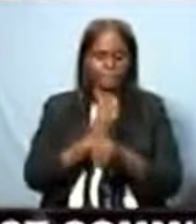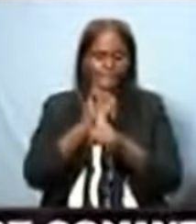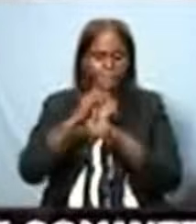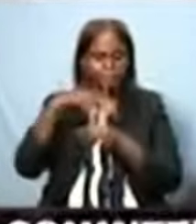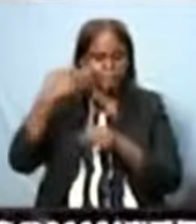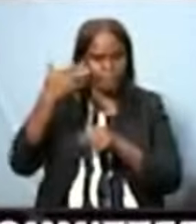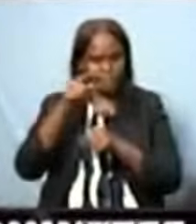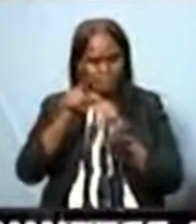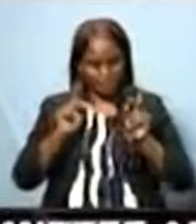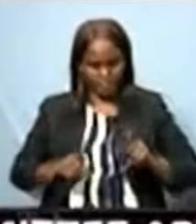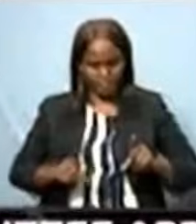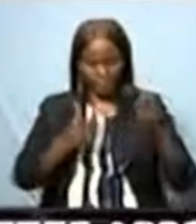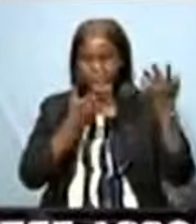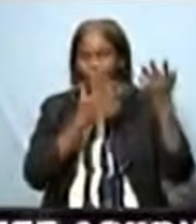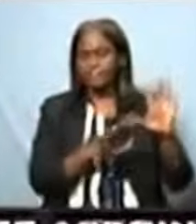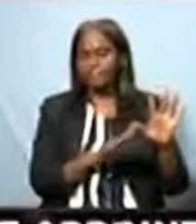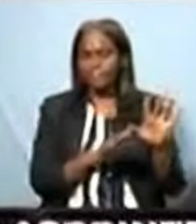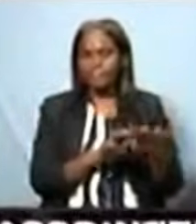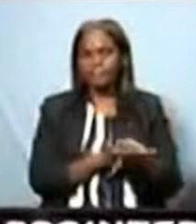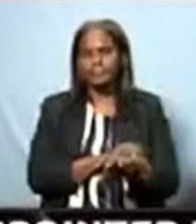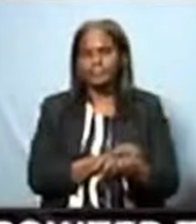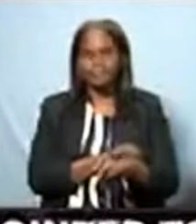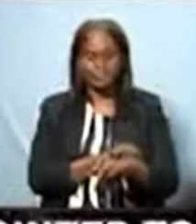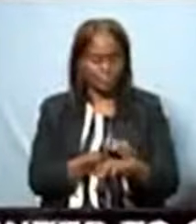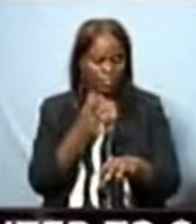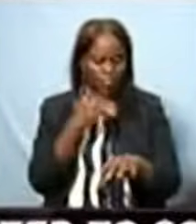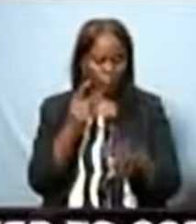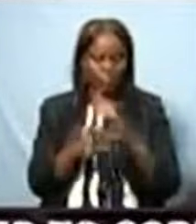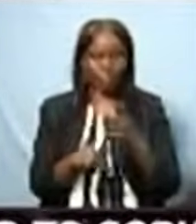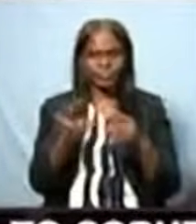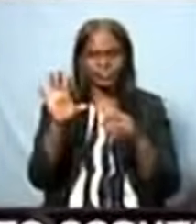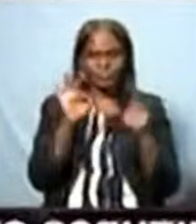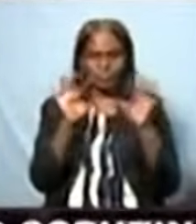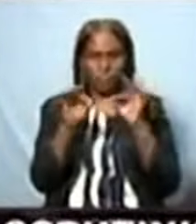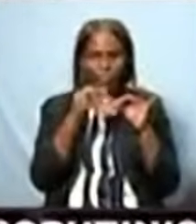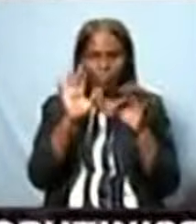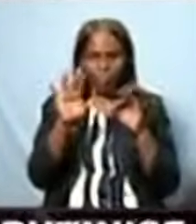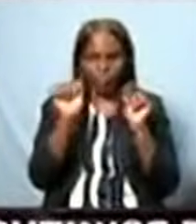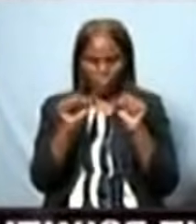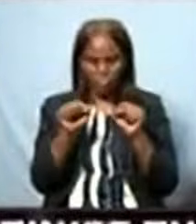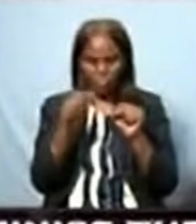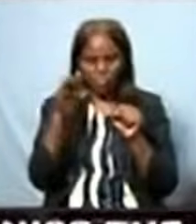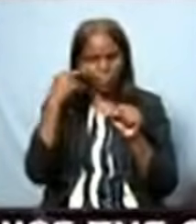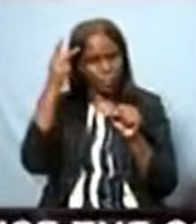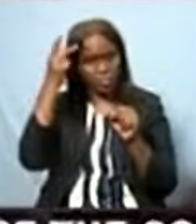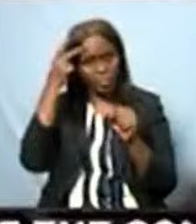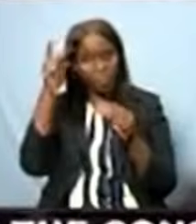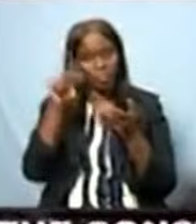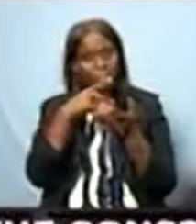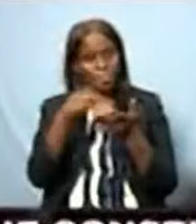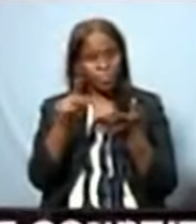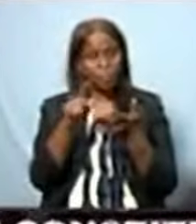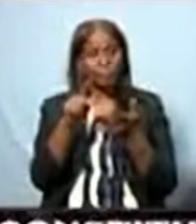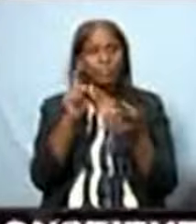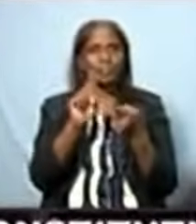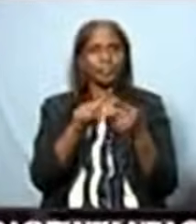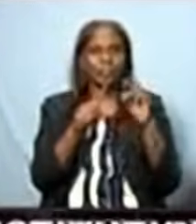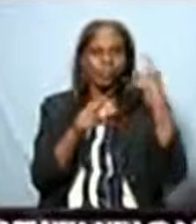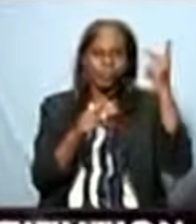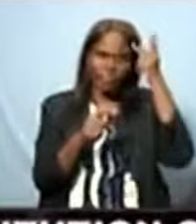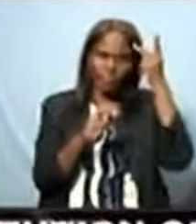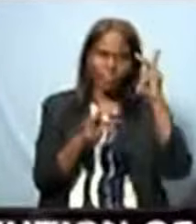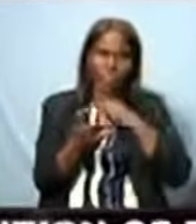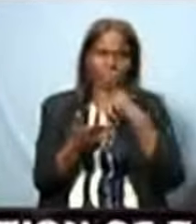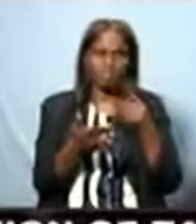on, when this person passes on, he has to be replaced by a choice, possibly of a political president of a political